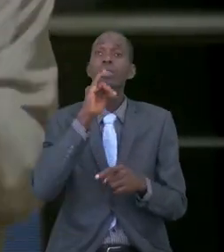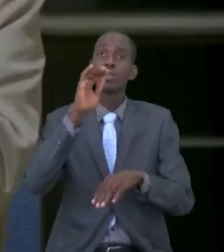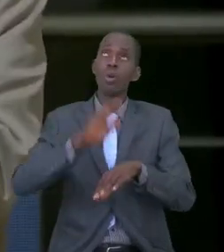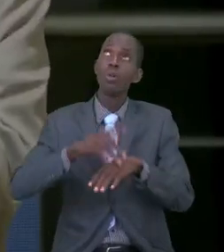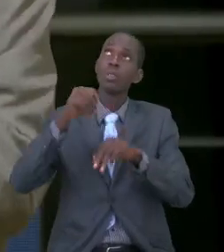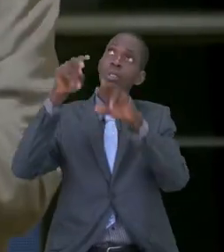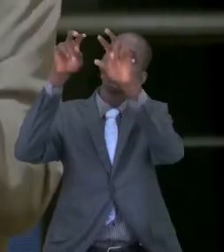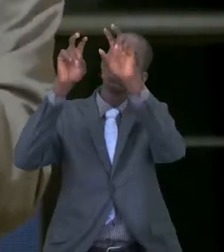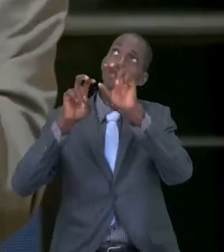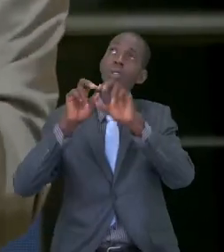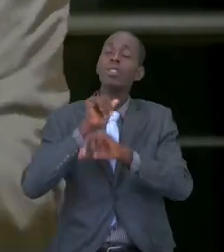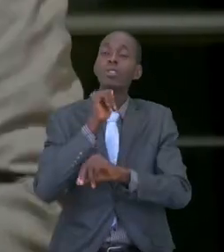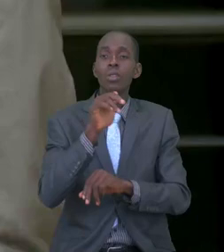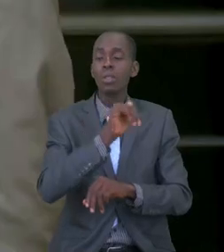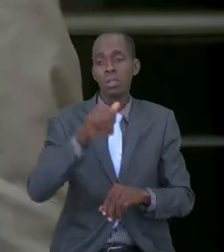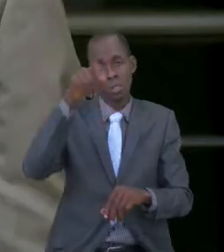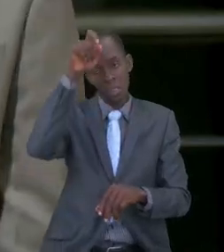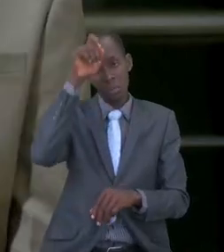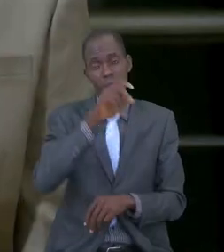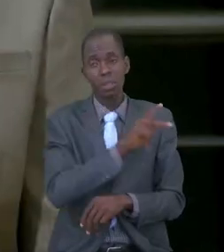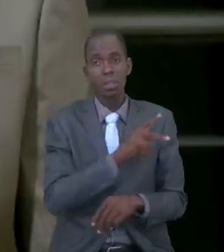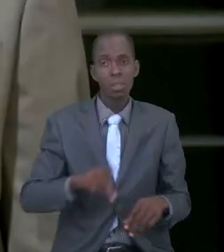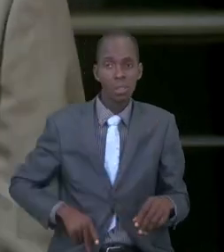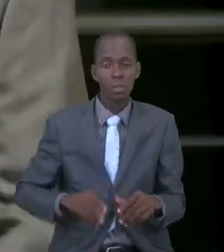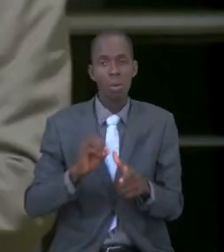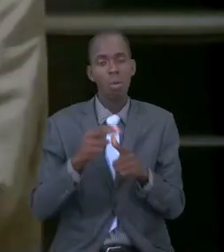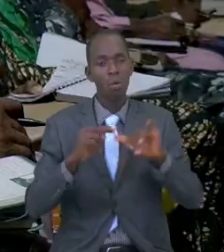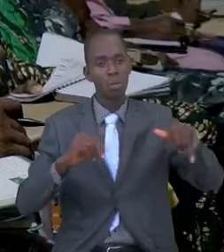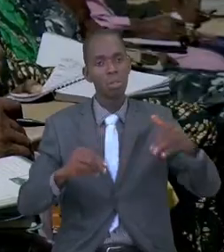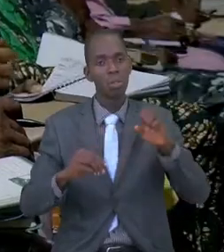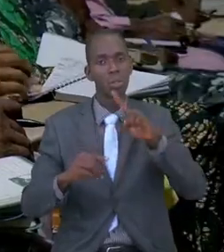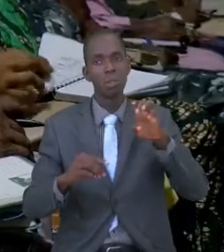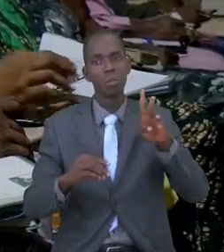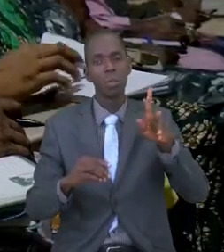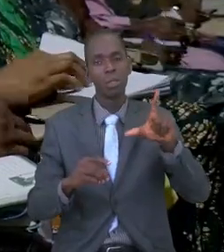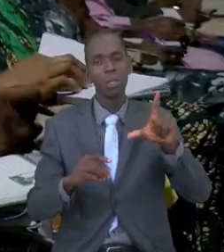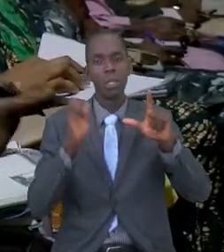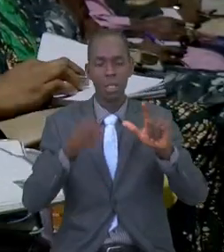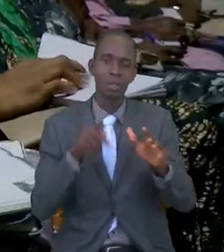and not a Jezebel can get rid of you.